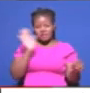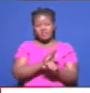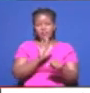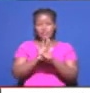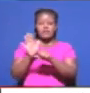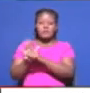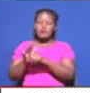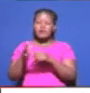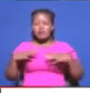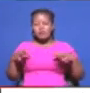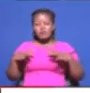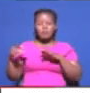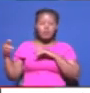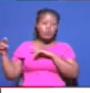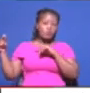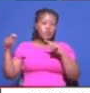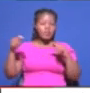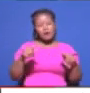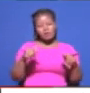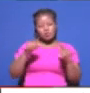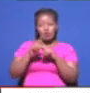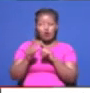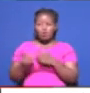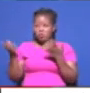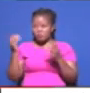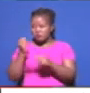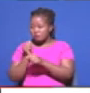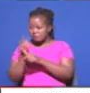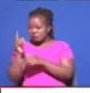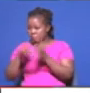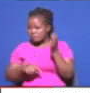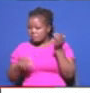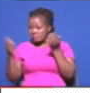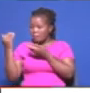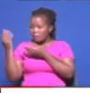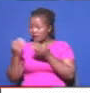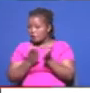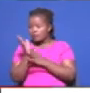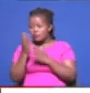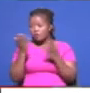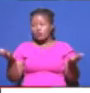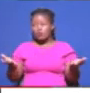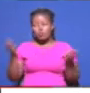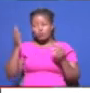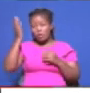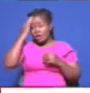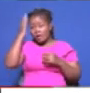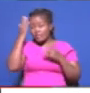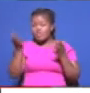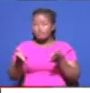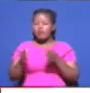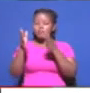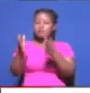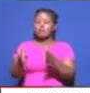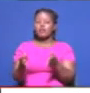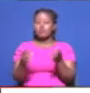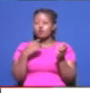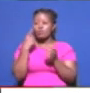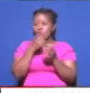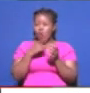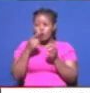coming and doing what is expected of, them in terms of identifying the person who will be flying the